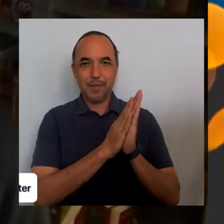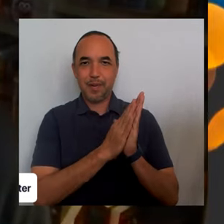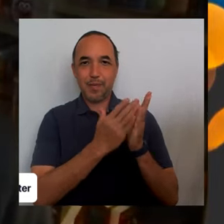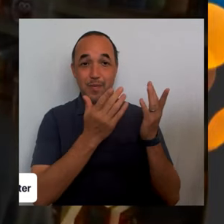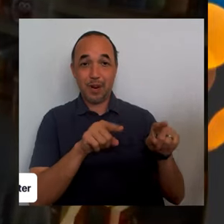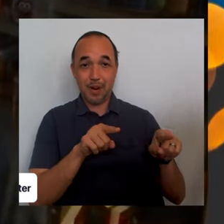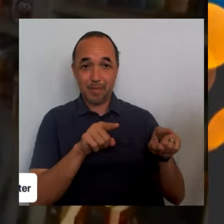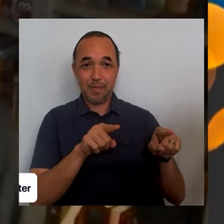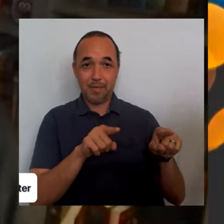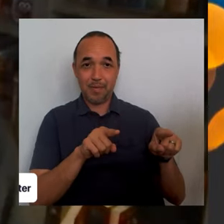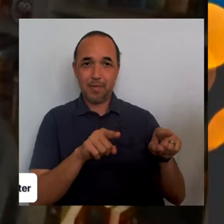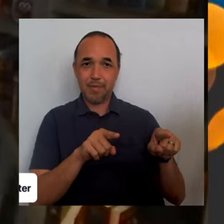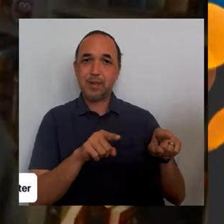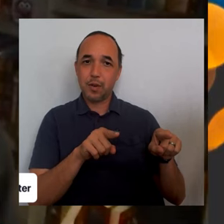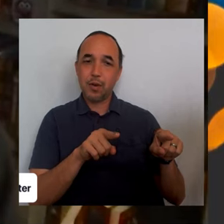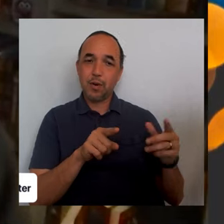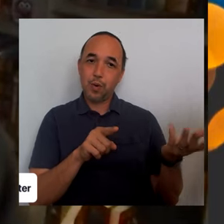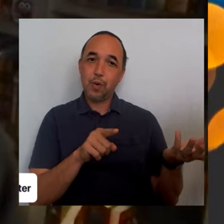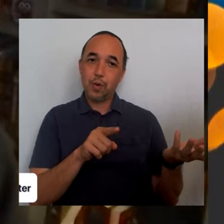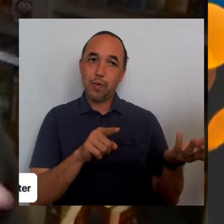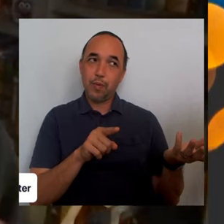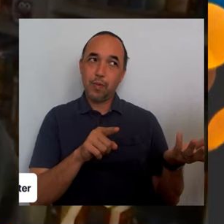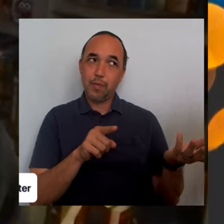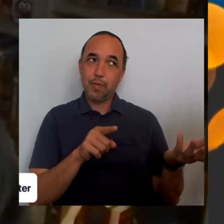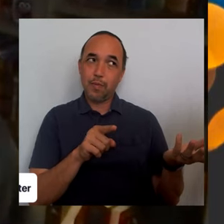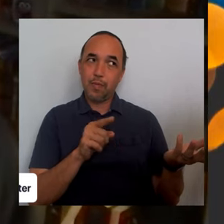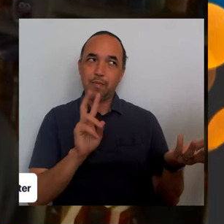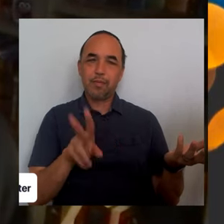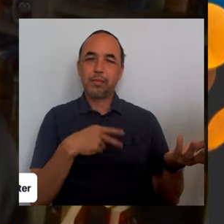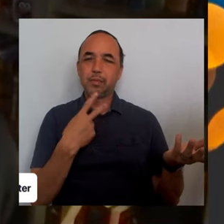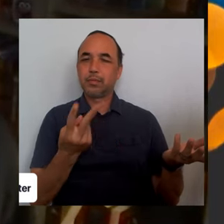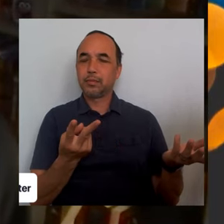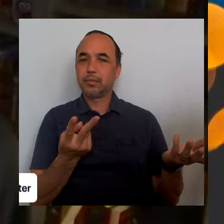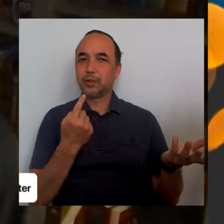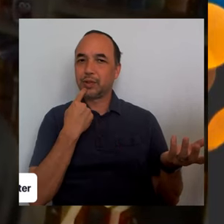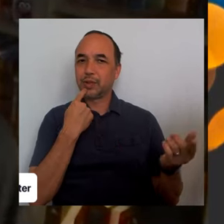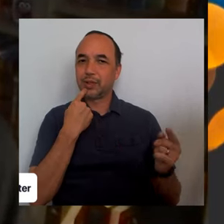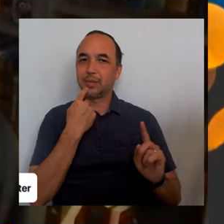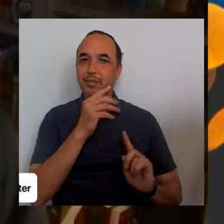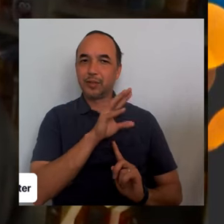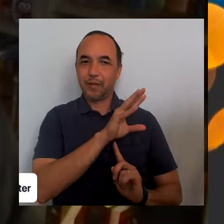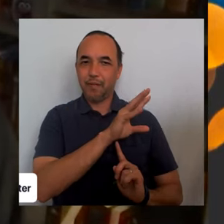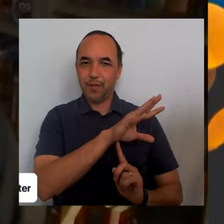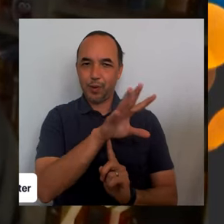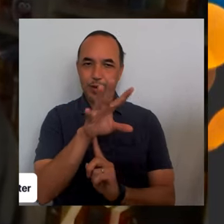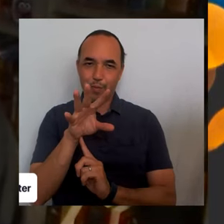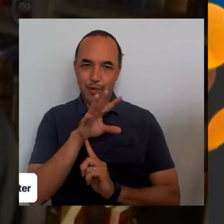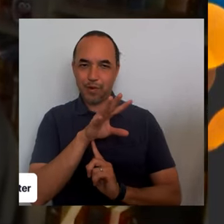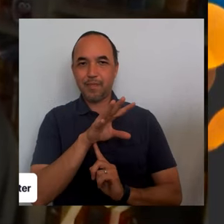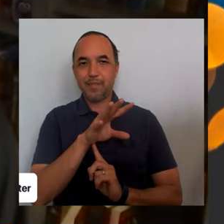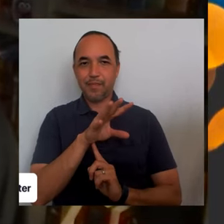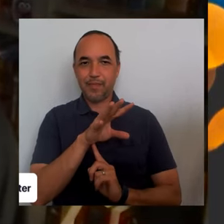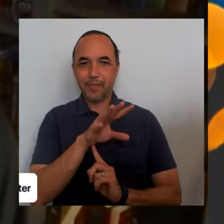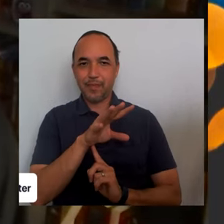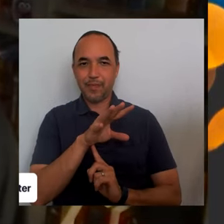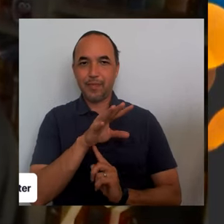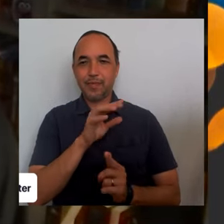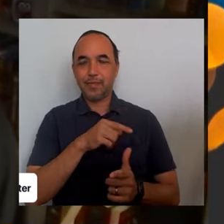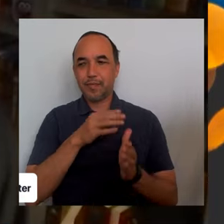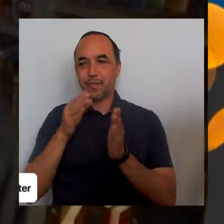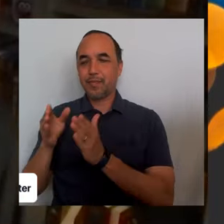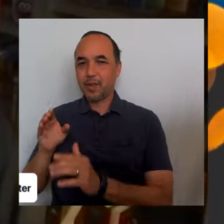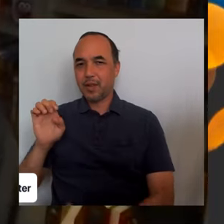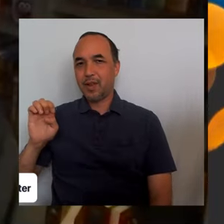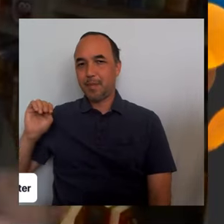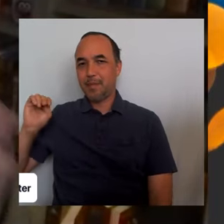know. So I would reverse that, video camera and then EMF gauge. Because the